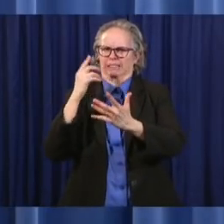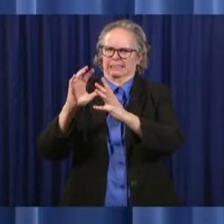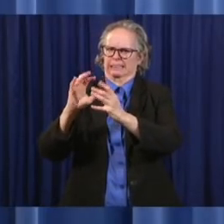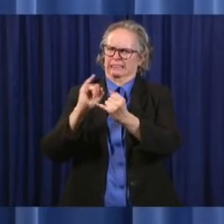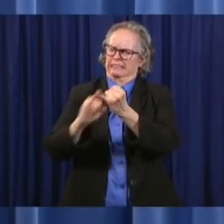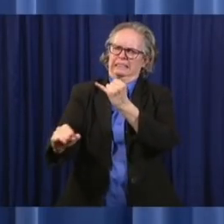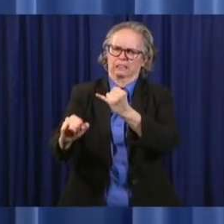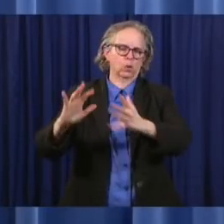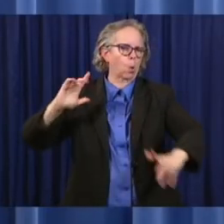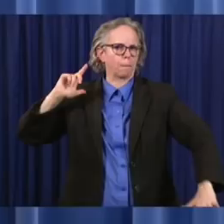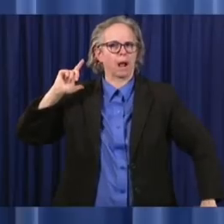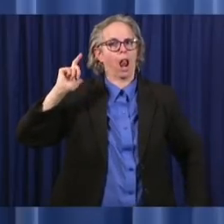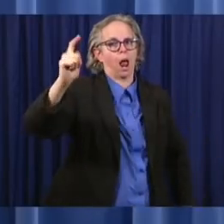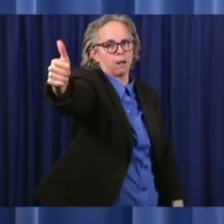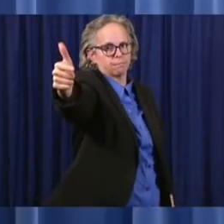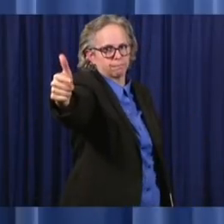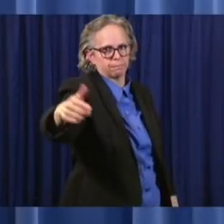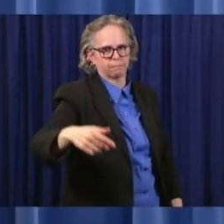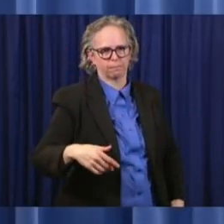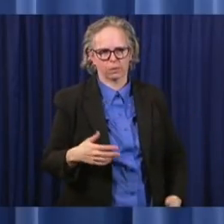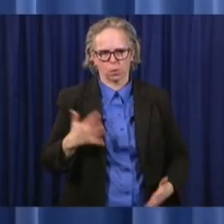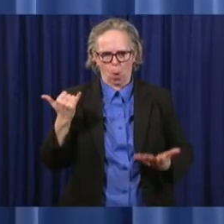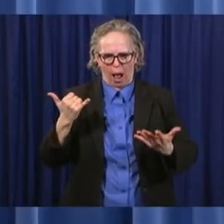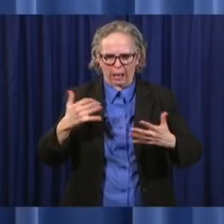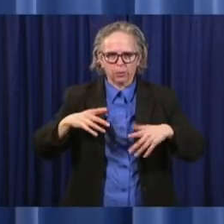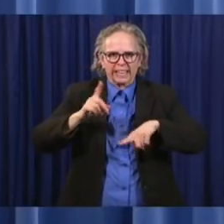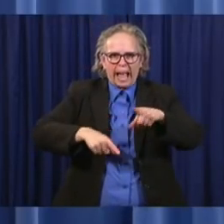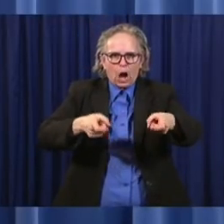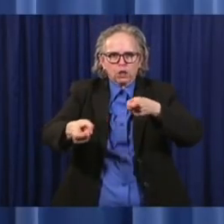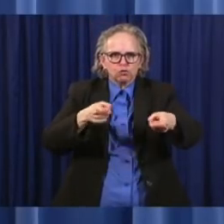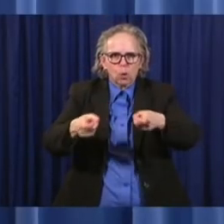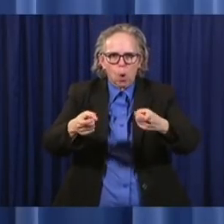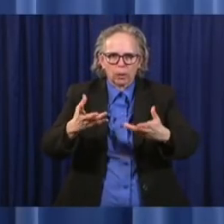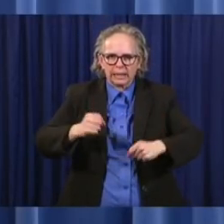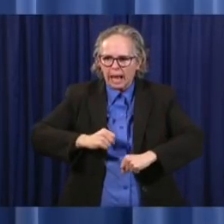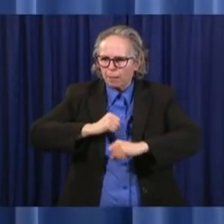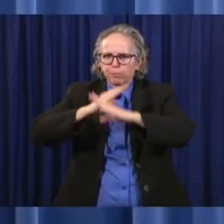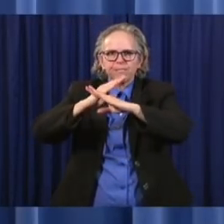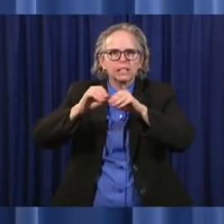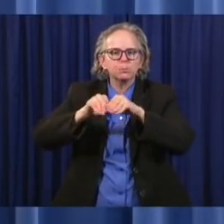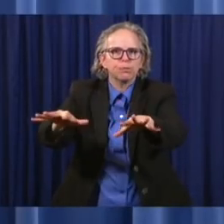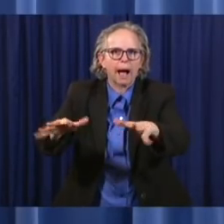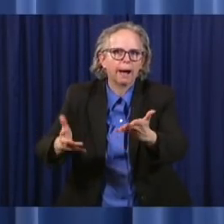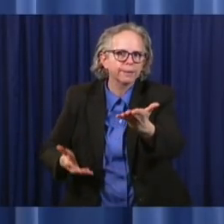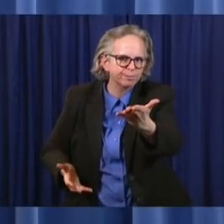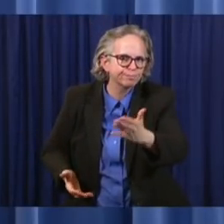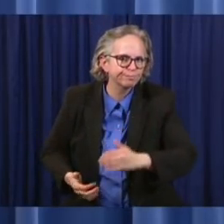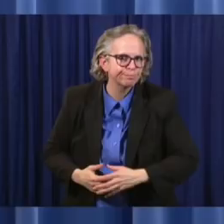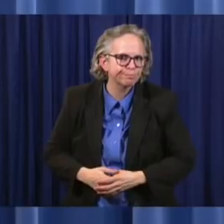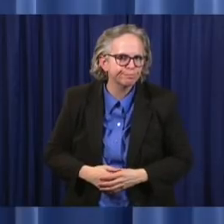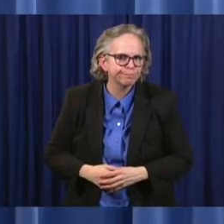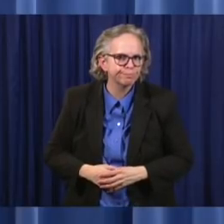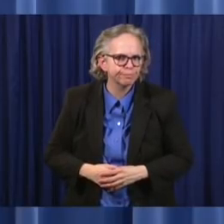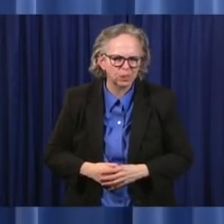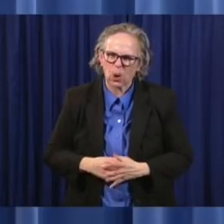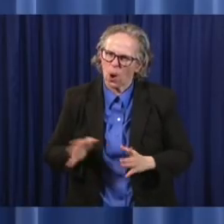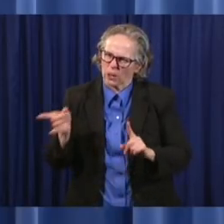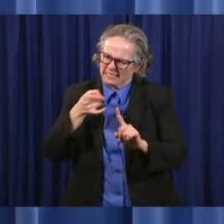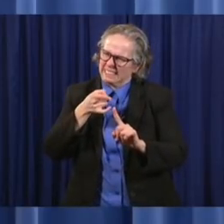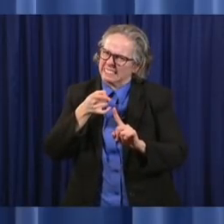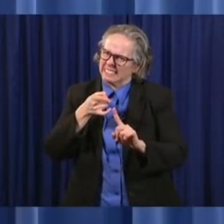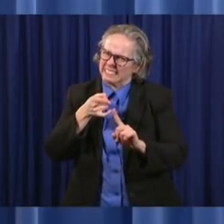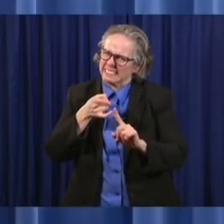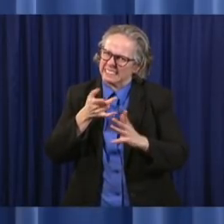very difficult to keep that spread from occurring. And again, it just gets back to the basics. What can we